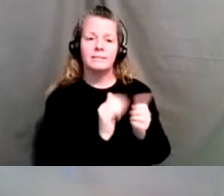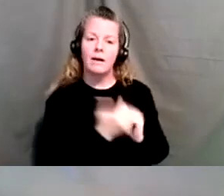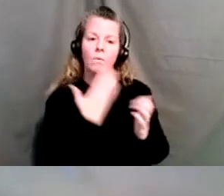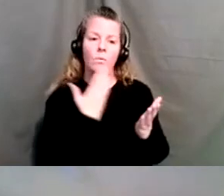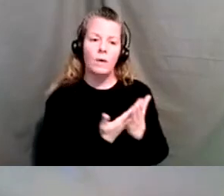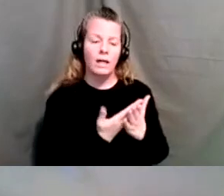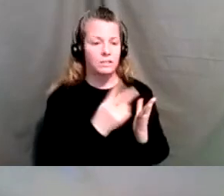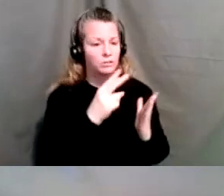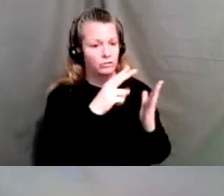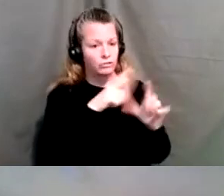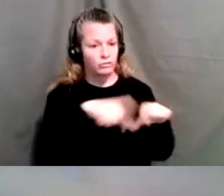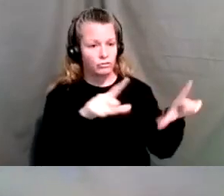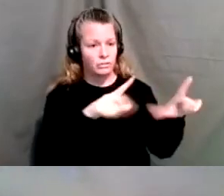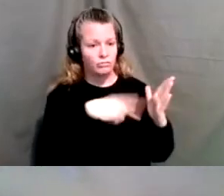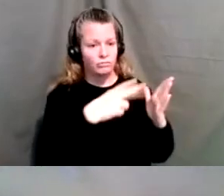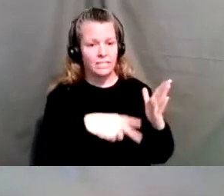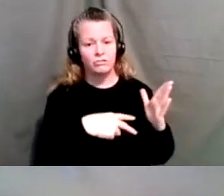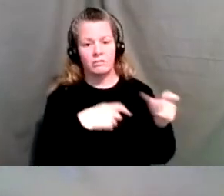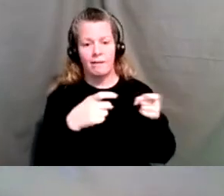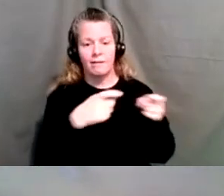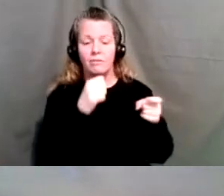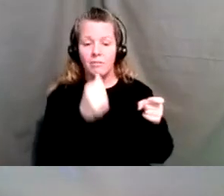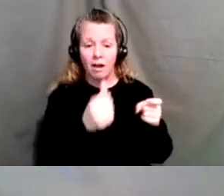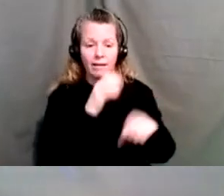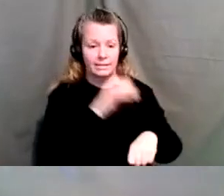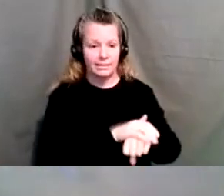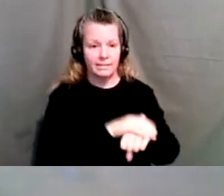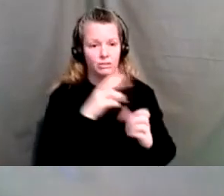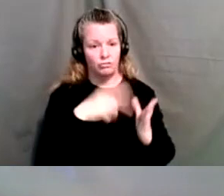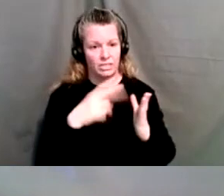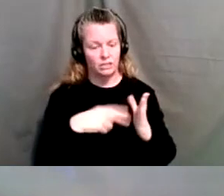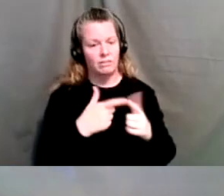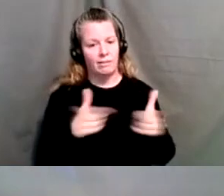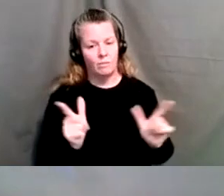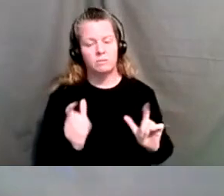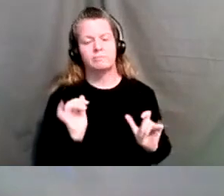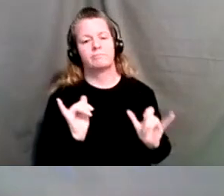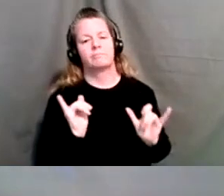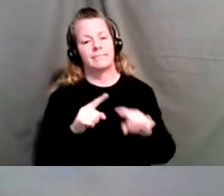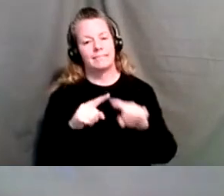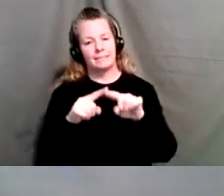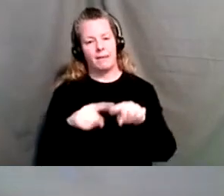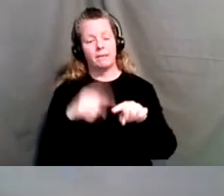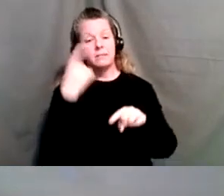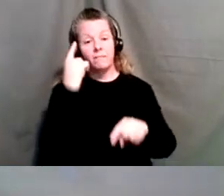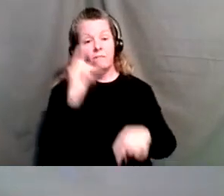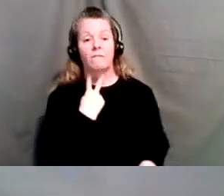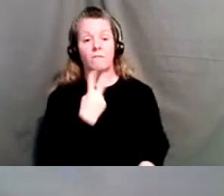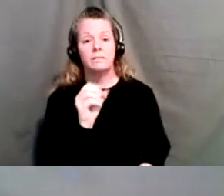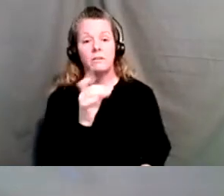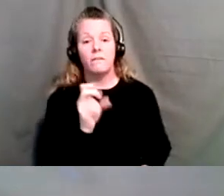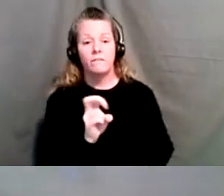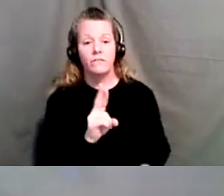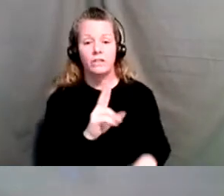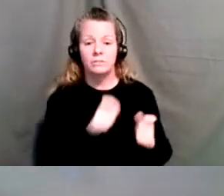non-English languages? Mm-hmm. And the answer is, it depends. For voiceover in particular, if